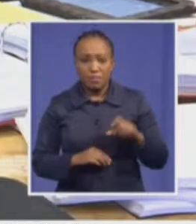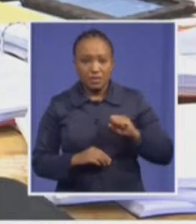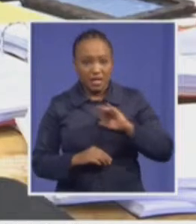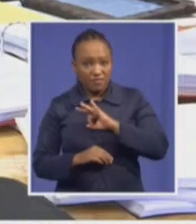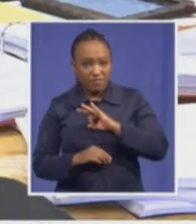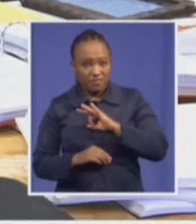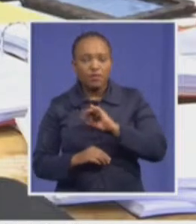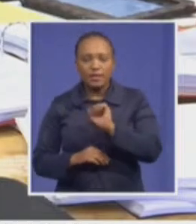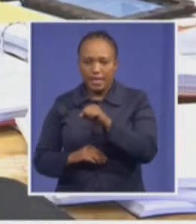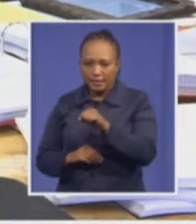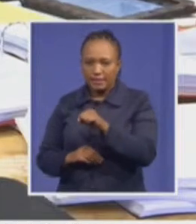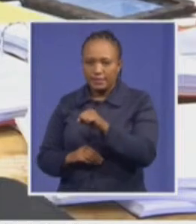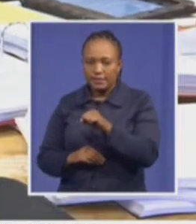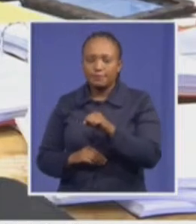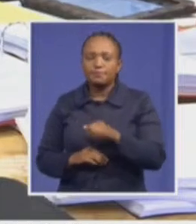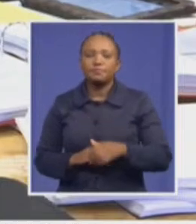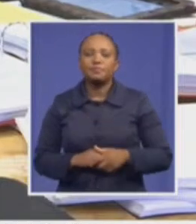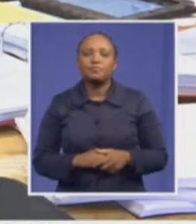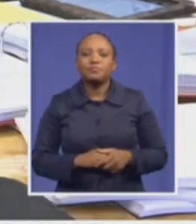Because